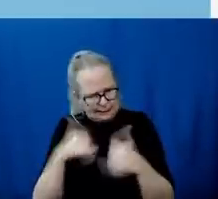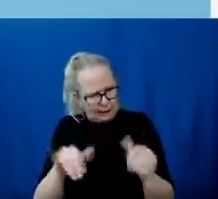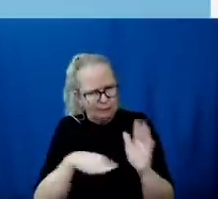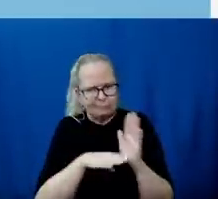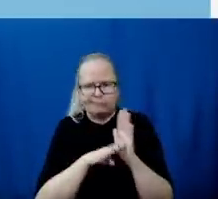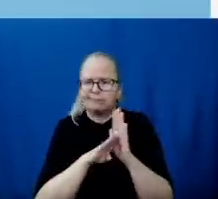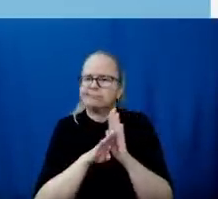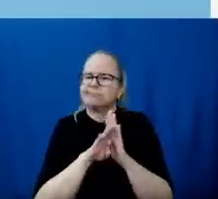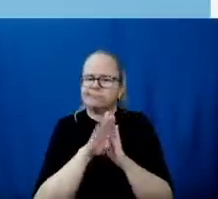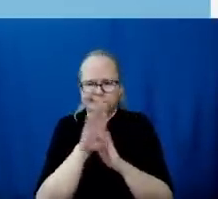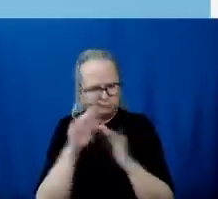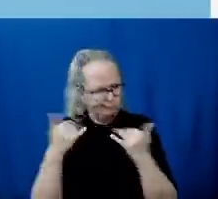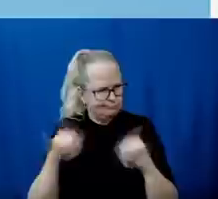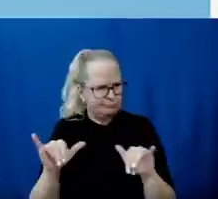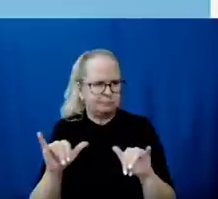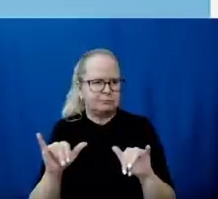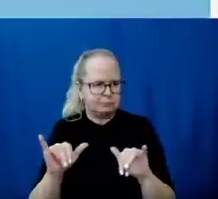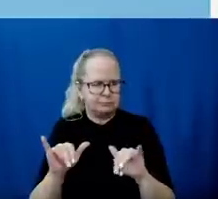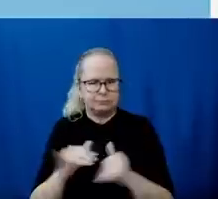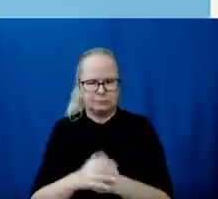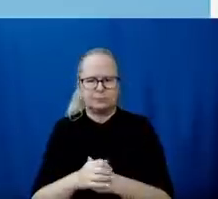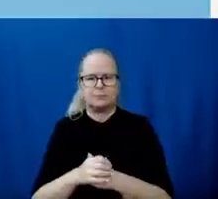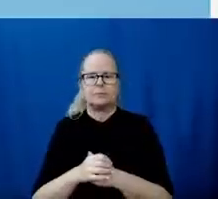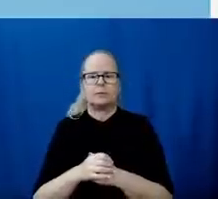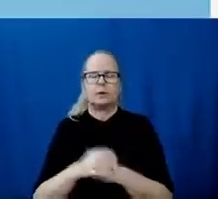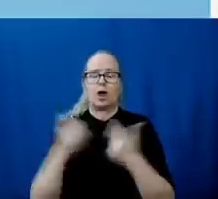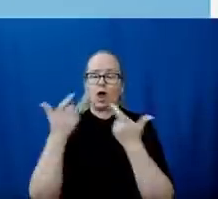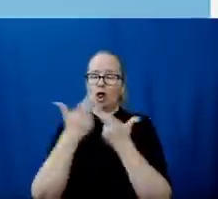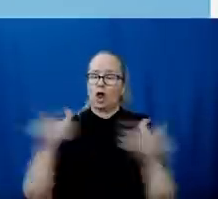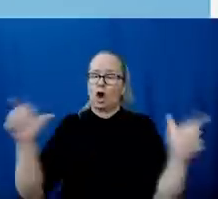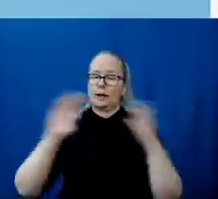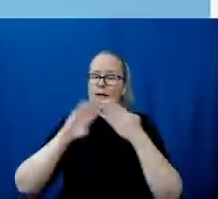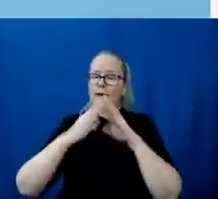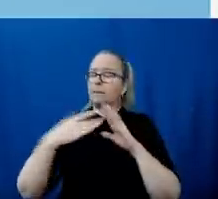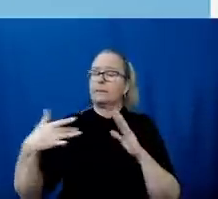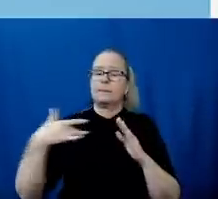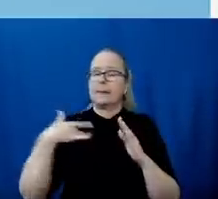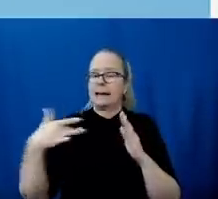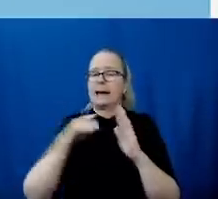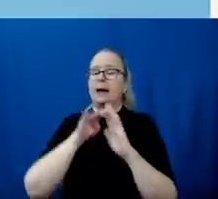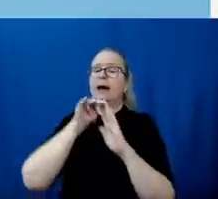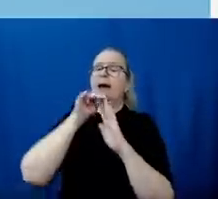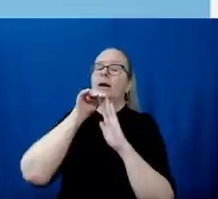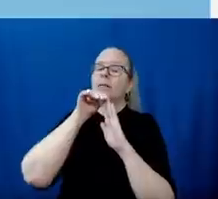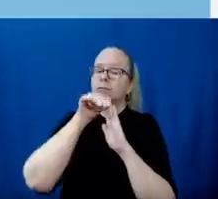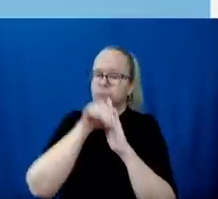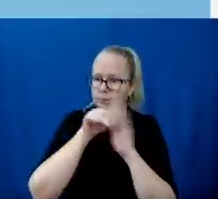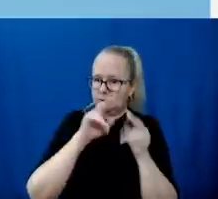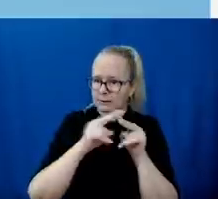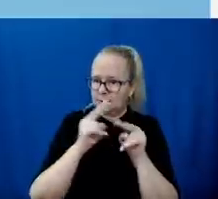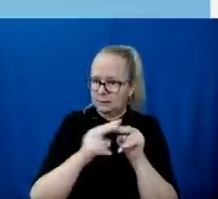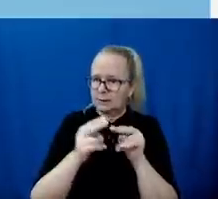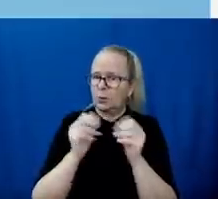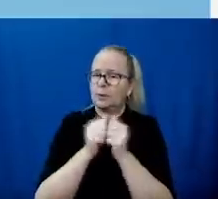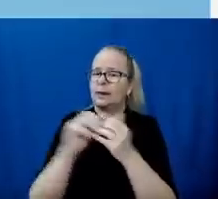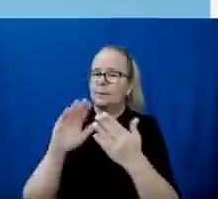again, what we're seeing is a consistent trend in larger centers towards declining COVID-19